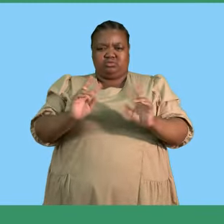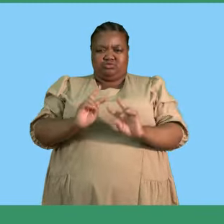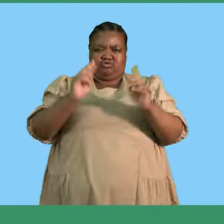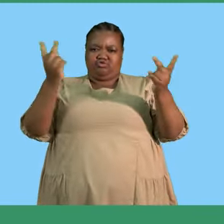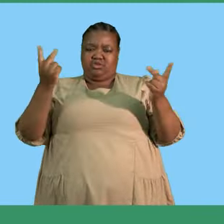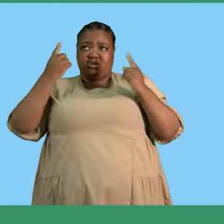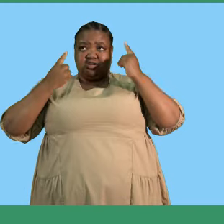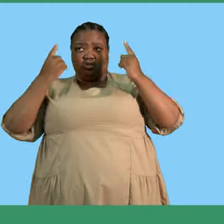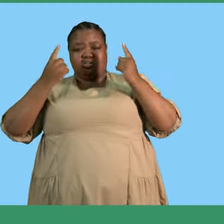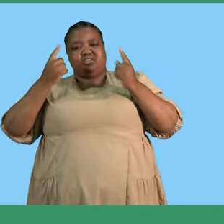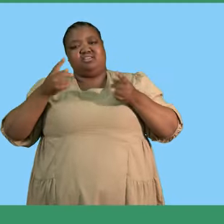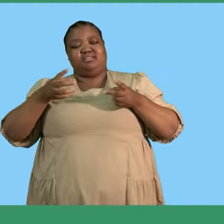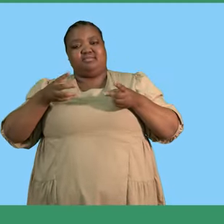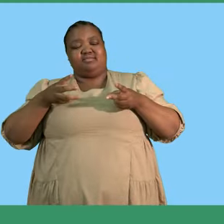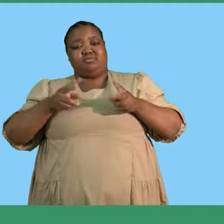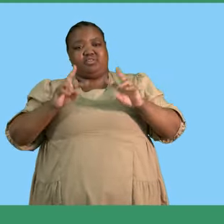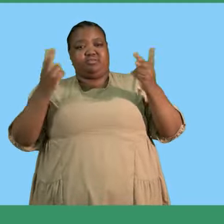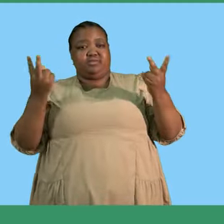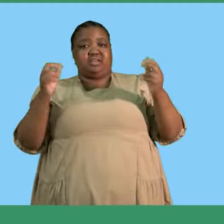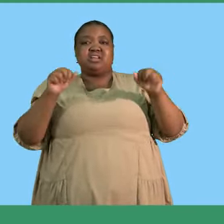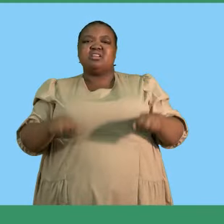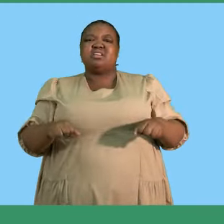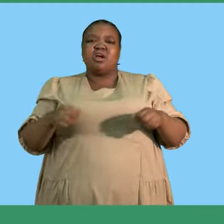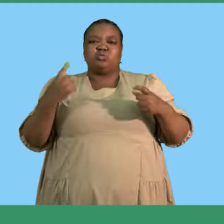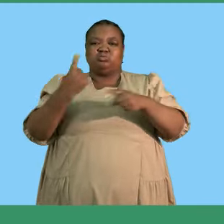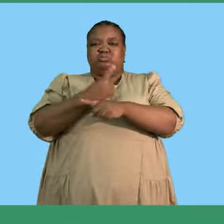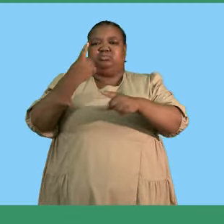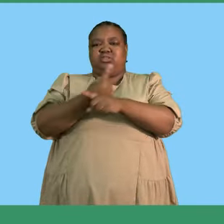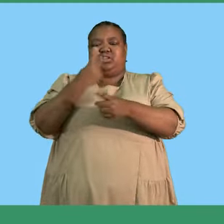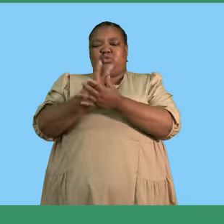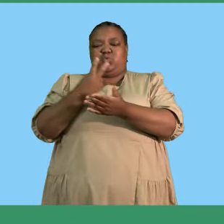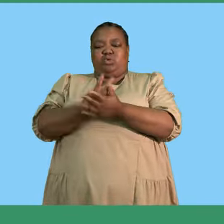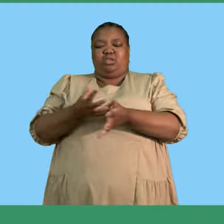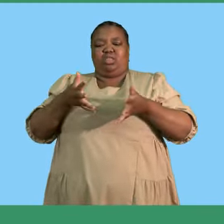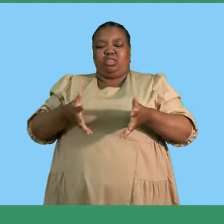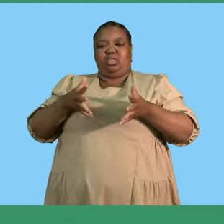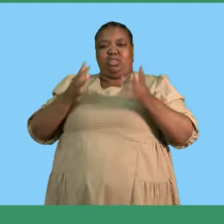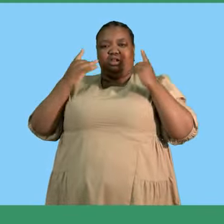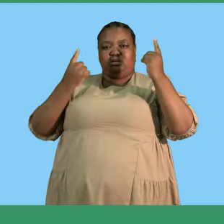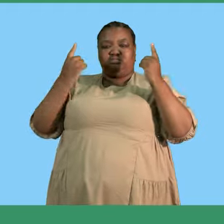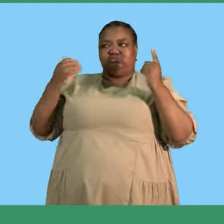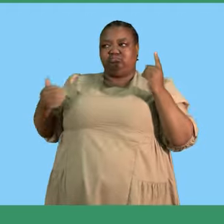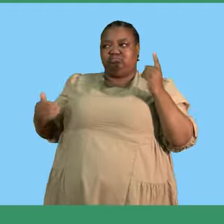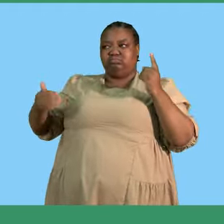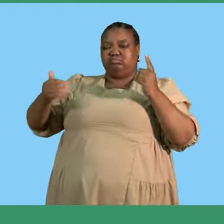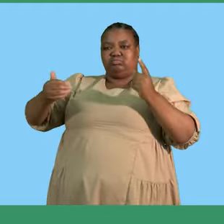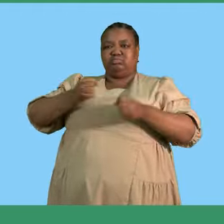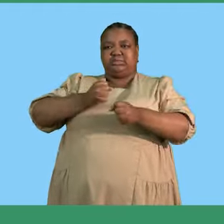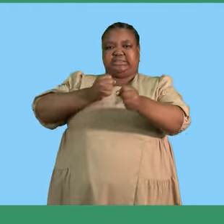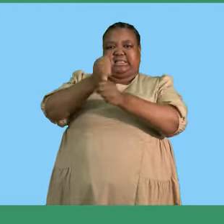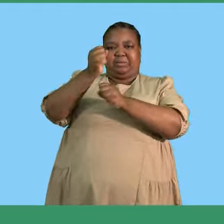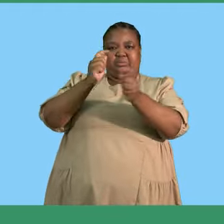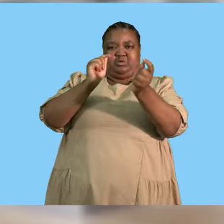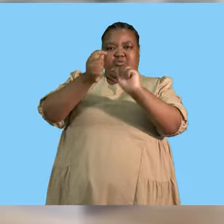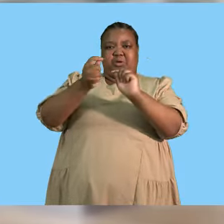why you will come across routine thinking. Now remember that here we are doing things the exact same way that we are